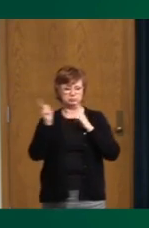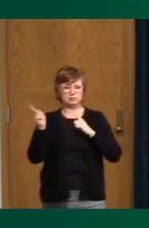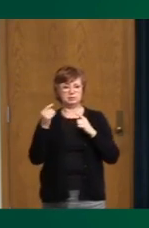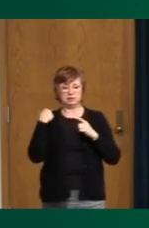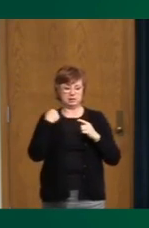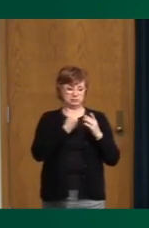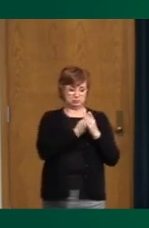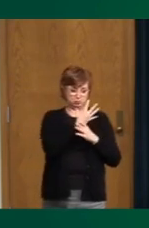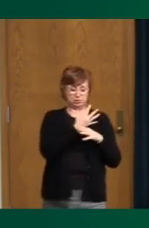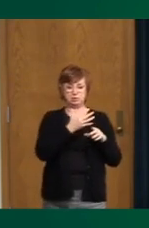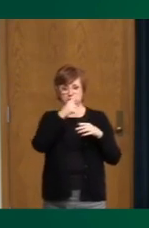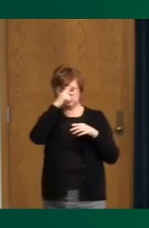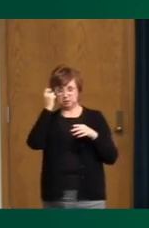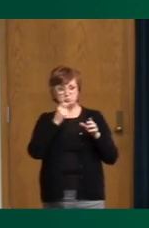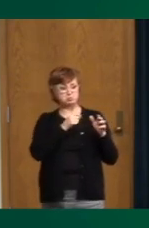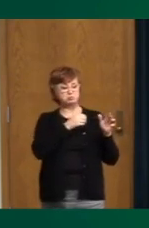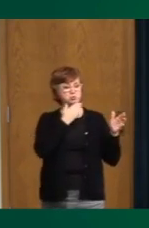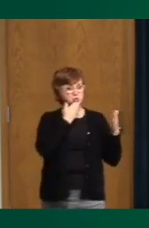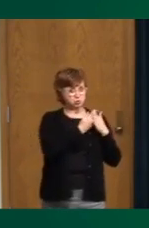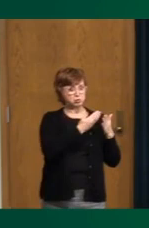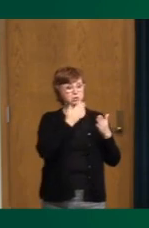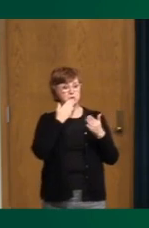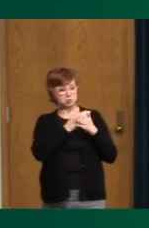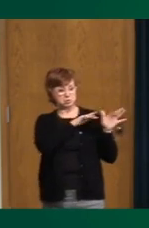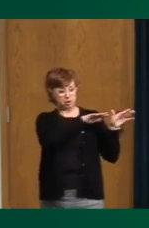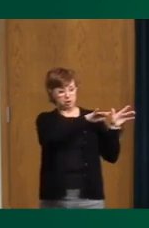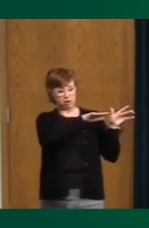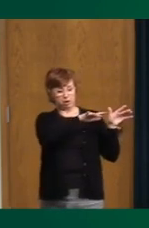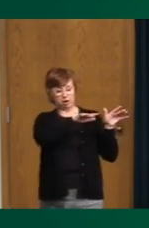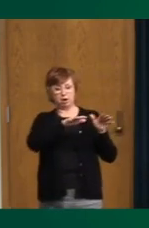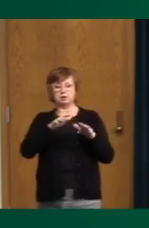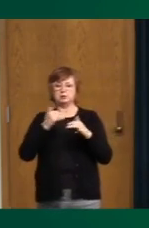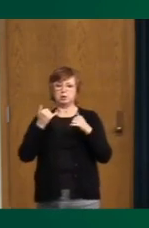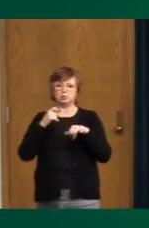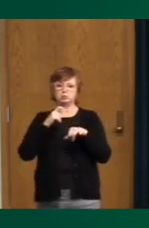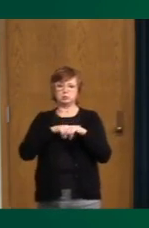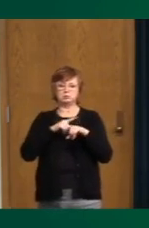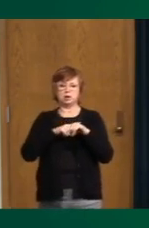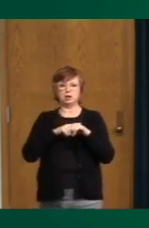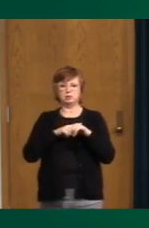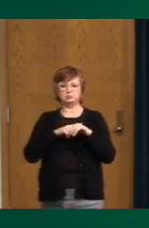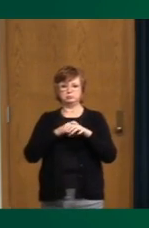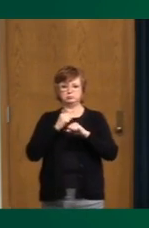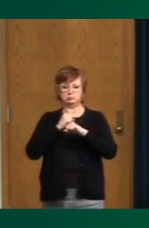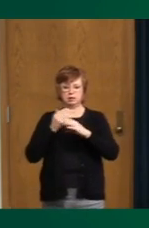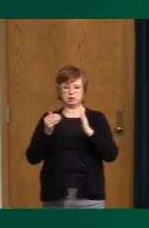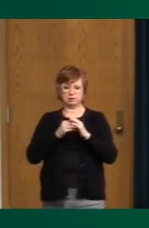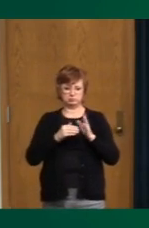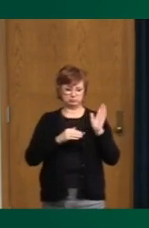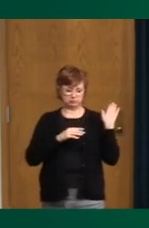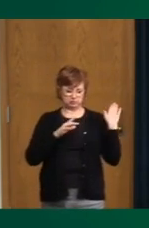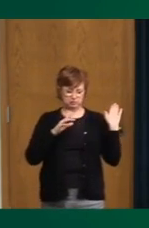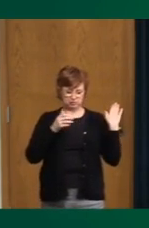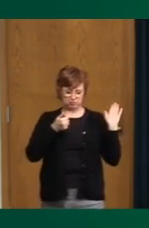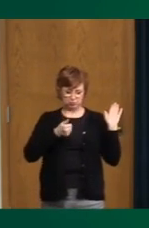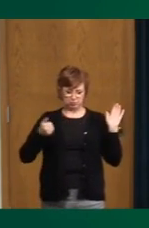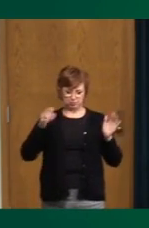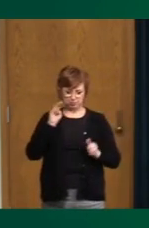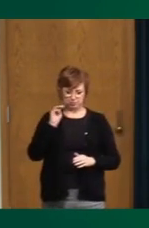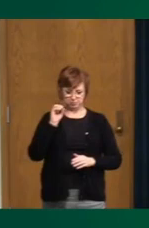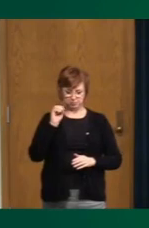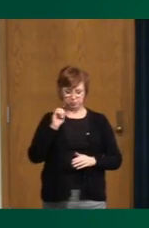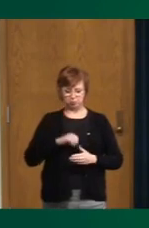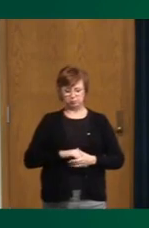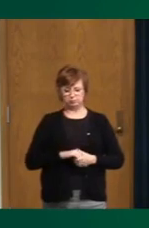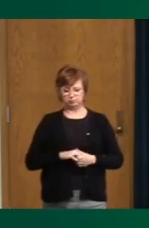summer. And that, must be the first approach that all of us practice. I would just add to that, the mandatory masks